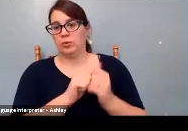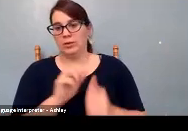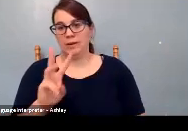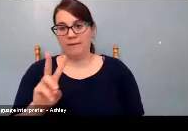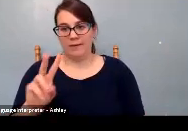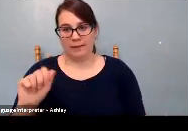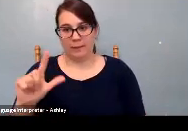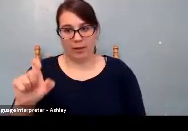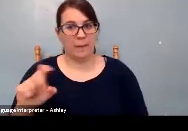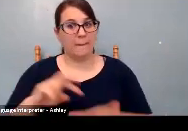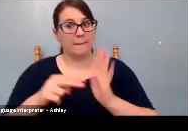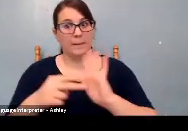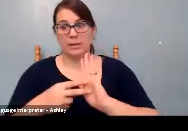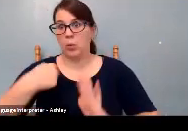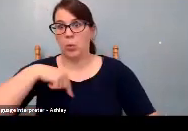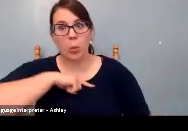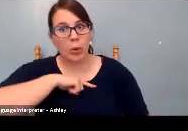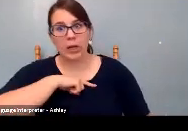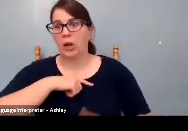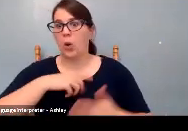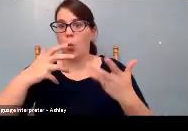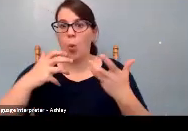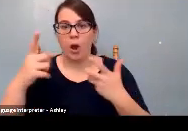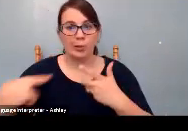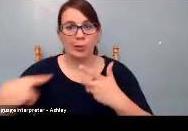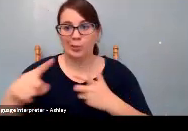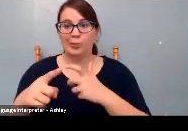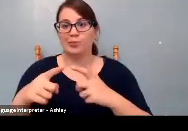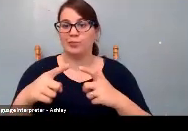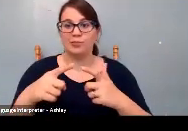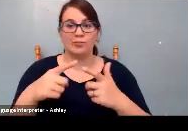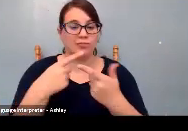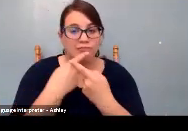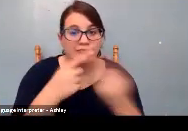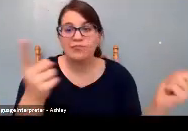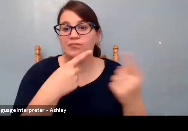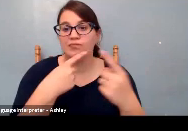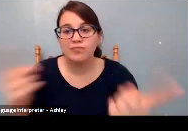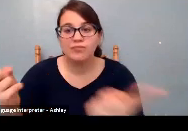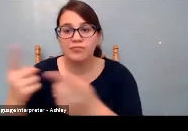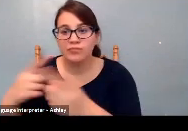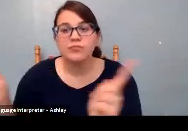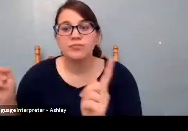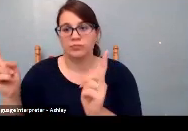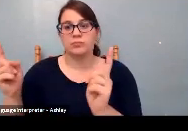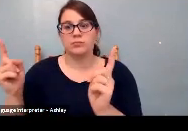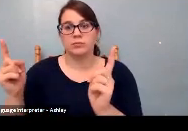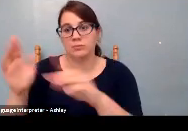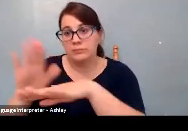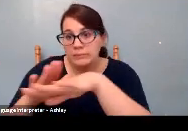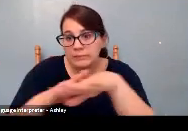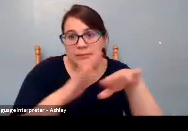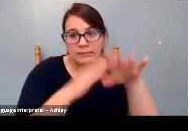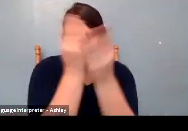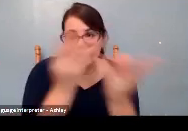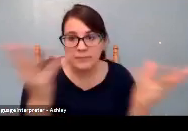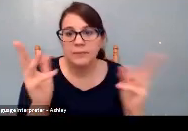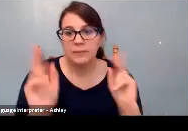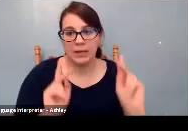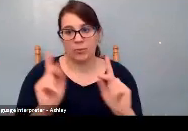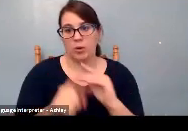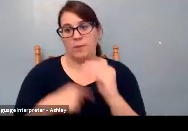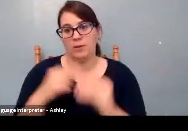rely on helping to spread the message, helping to spread the word, informing individuals that are eligible about